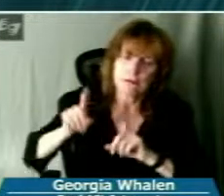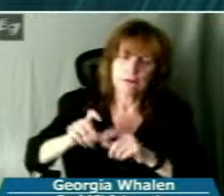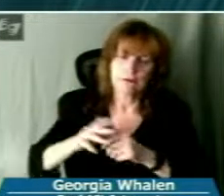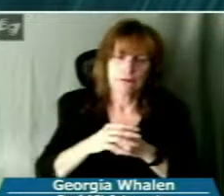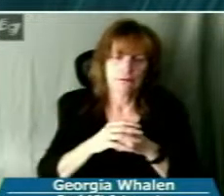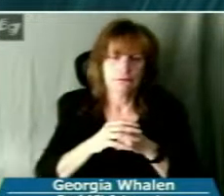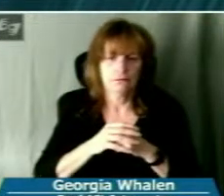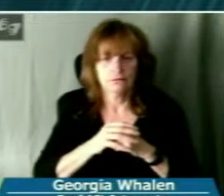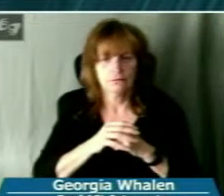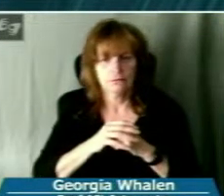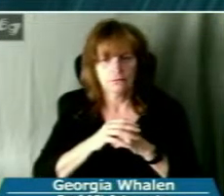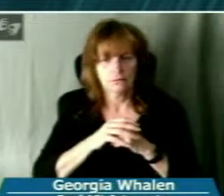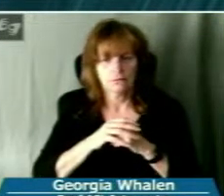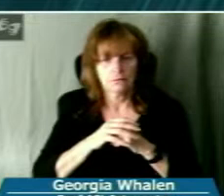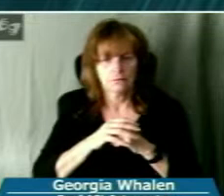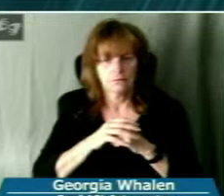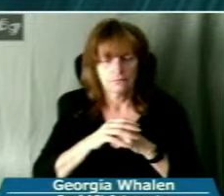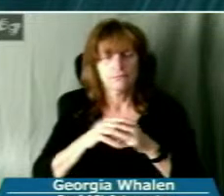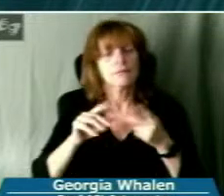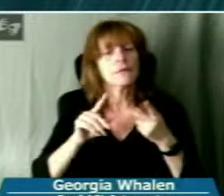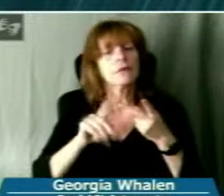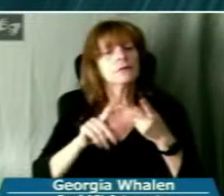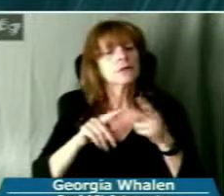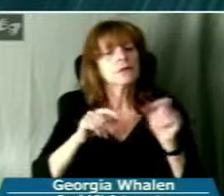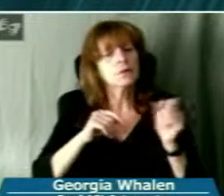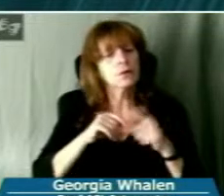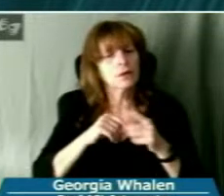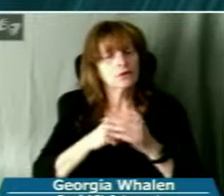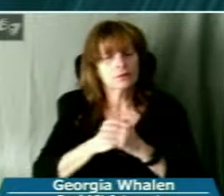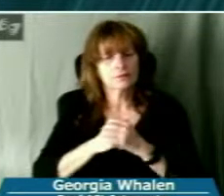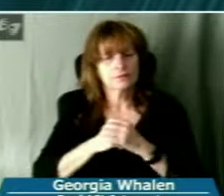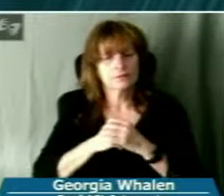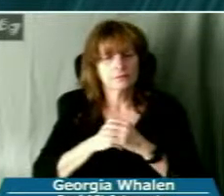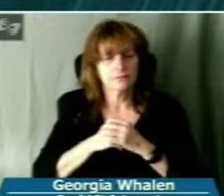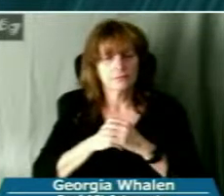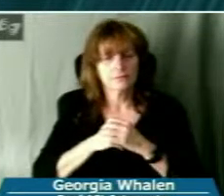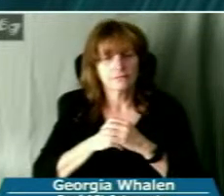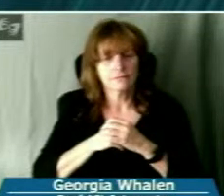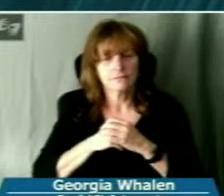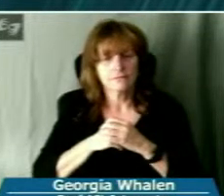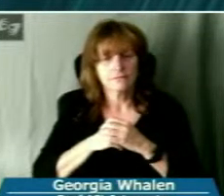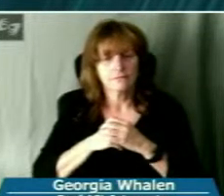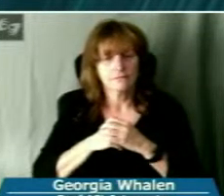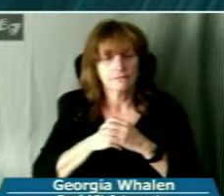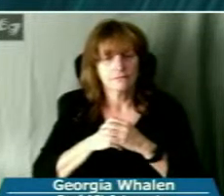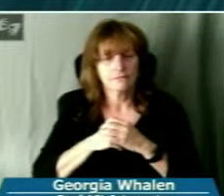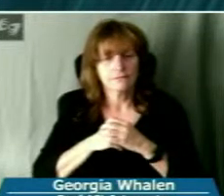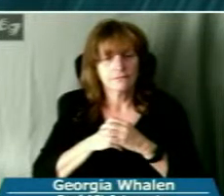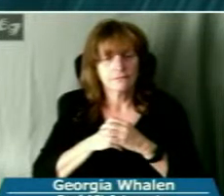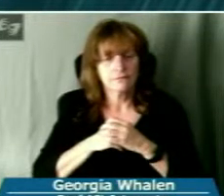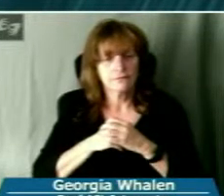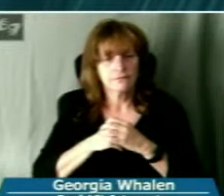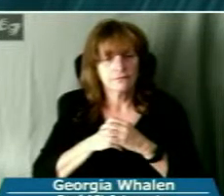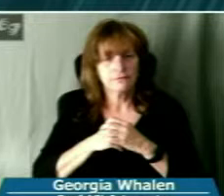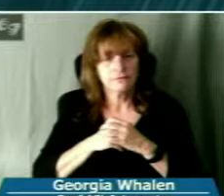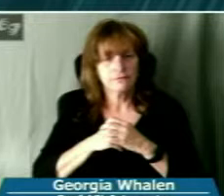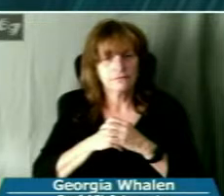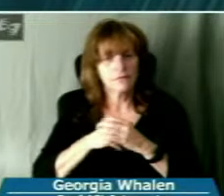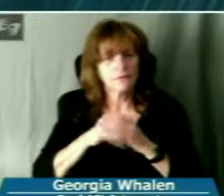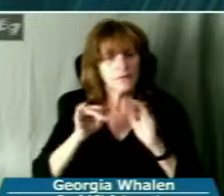Thank you. And my second question, in terms of the evacuation, I'd like to